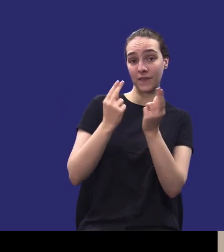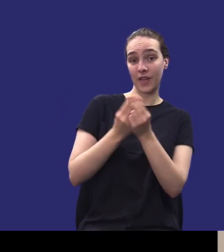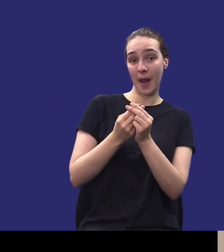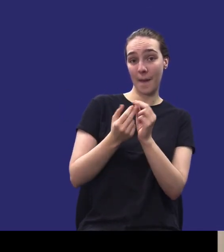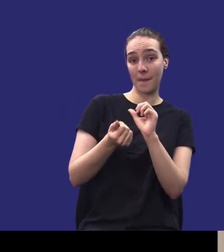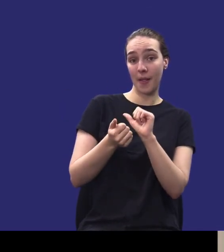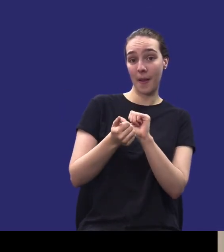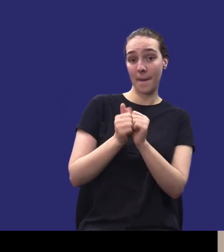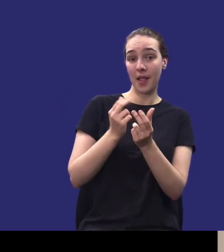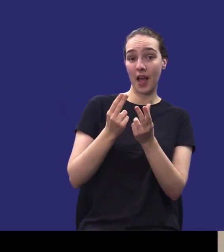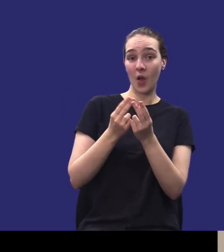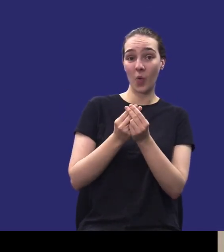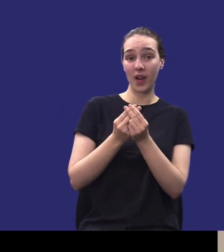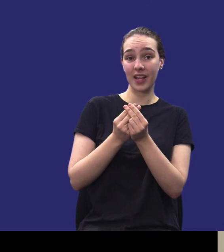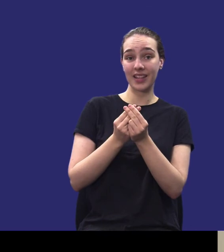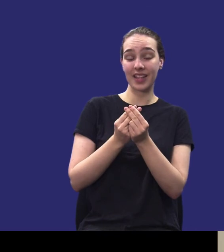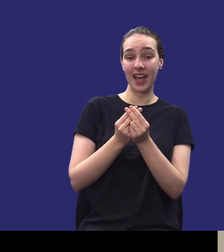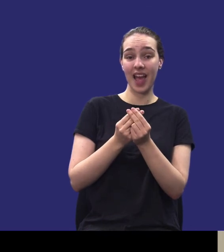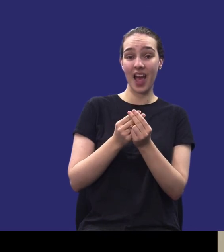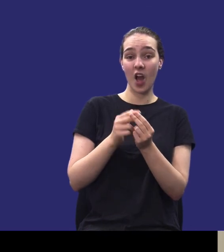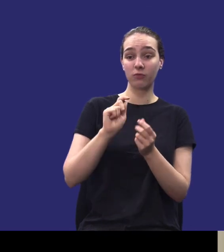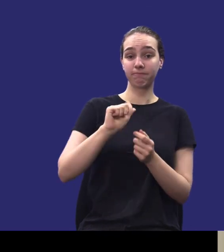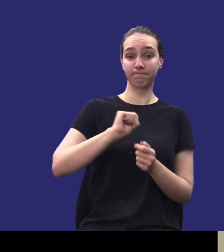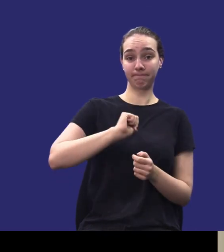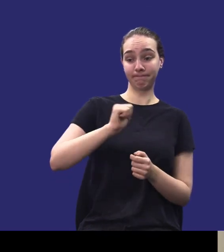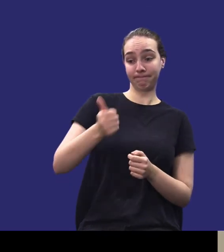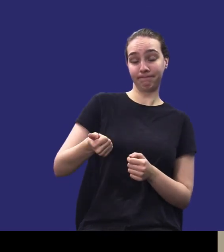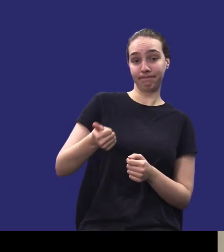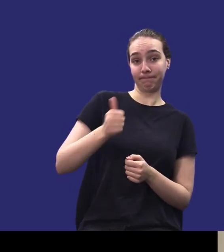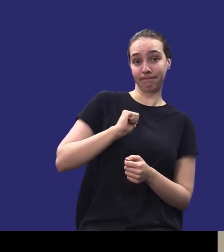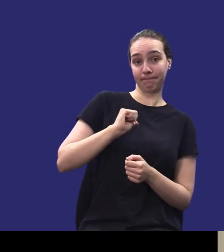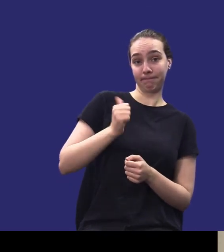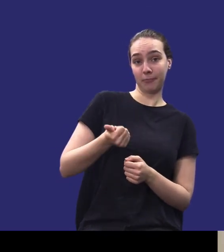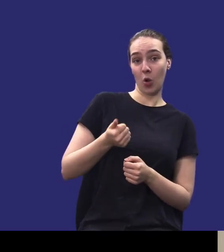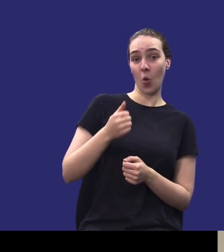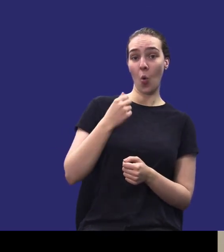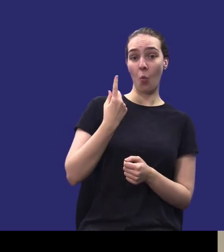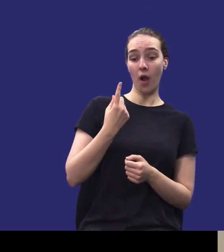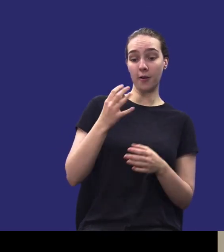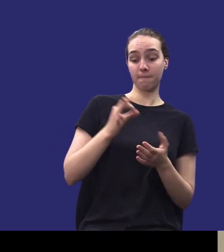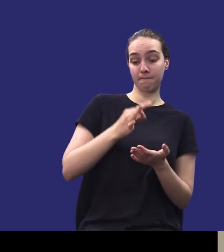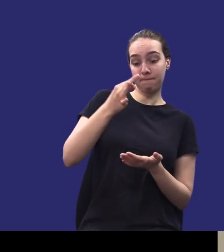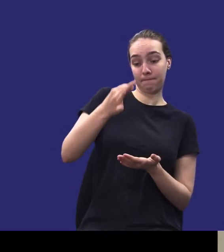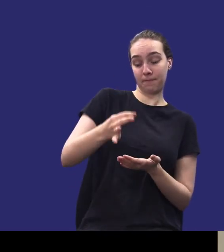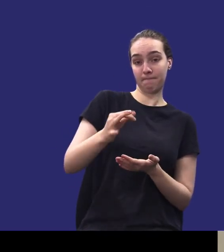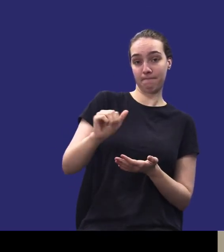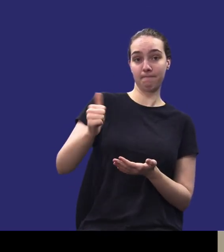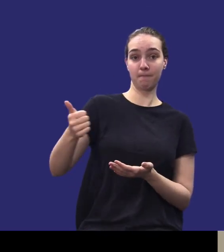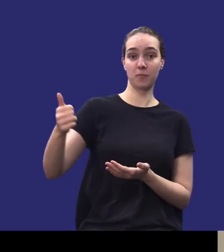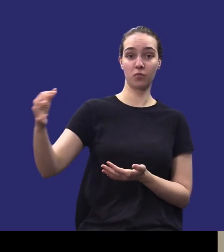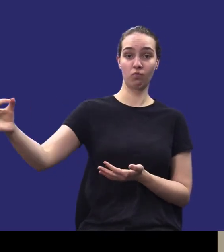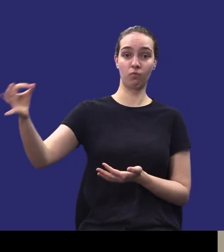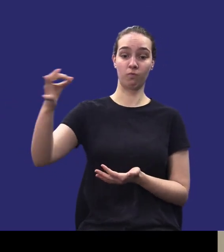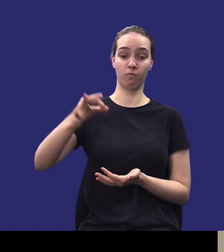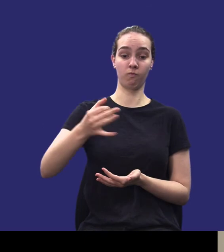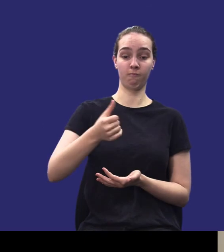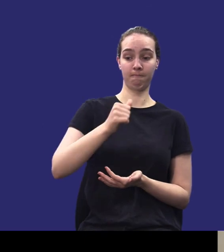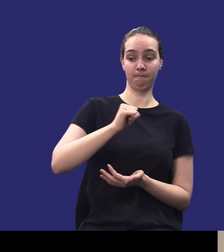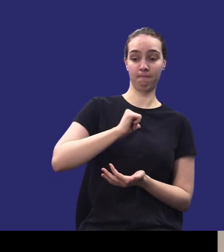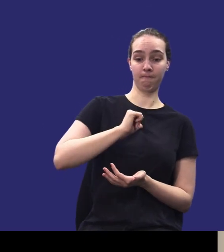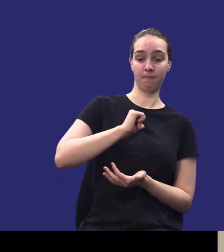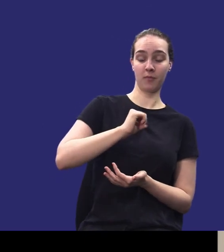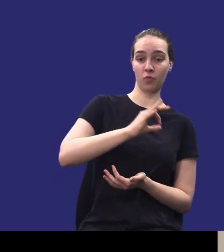game board, take it in turns on placing one coin at a time in any of the chosen